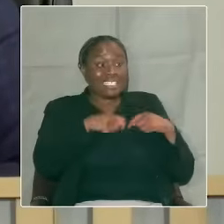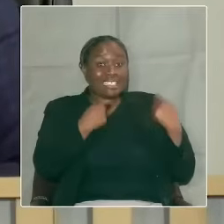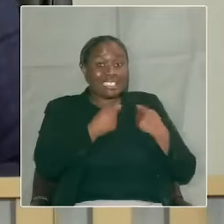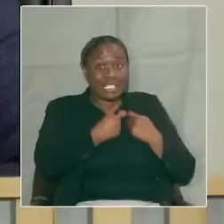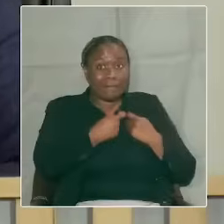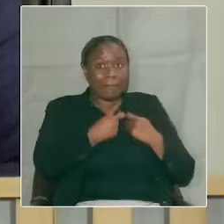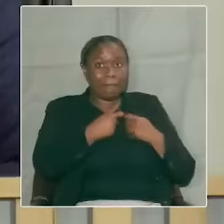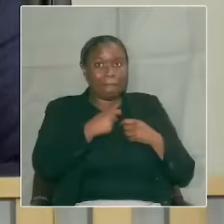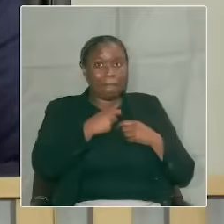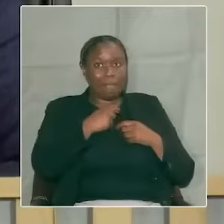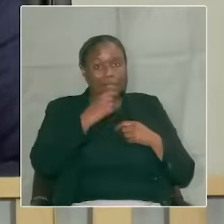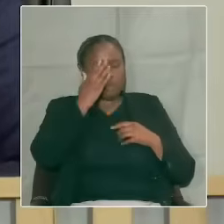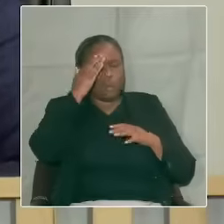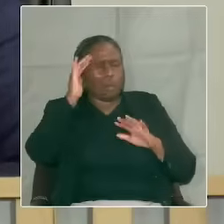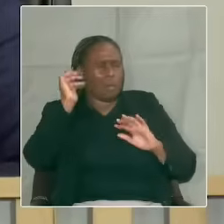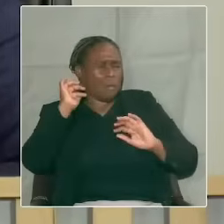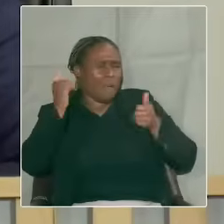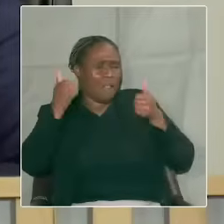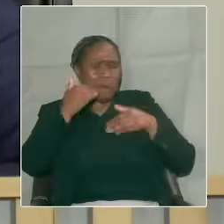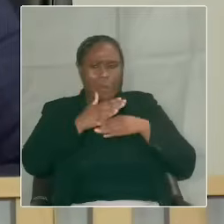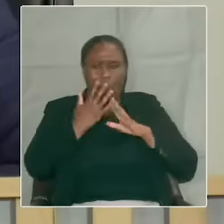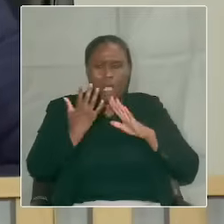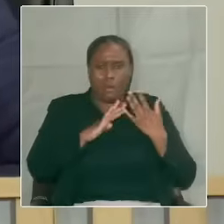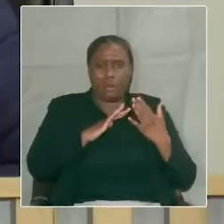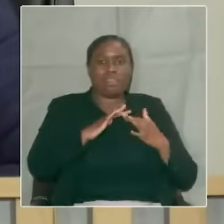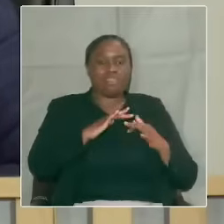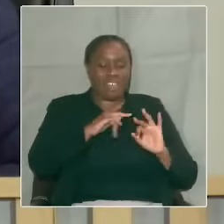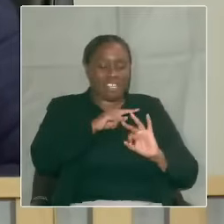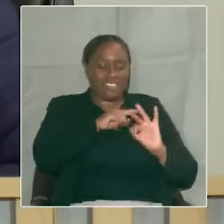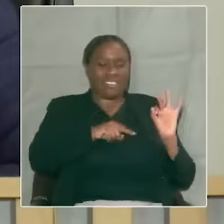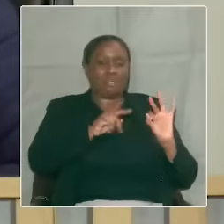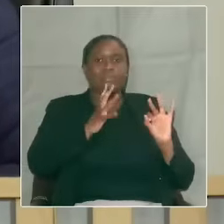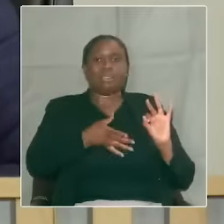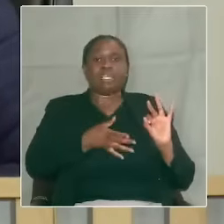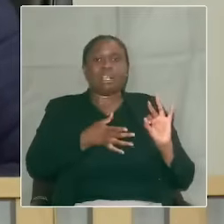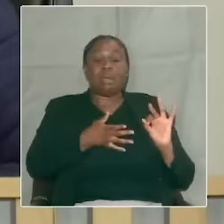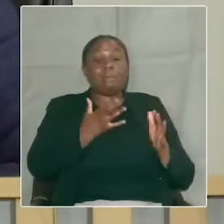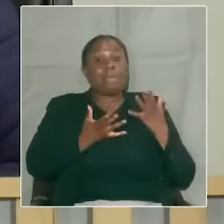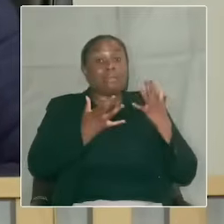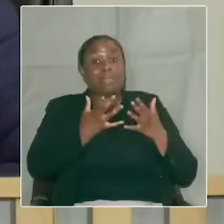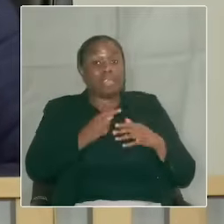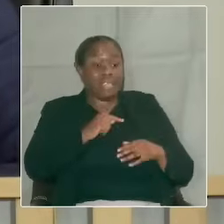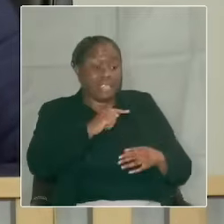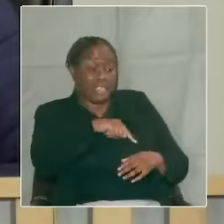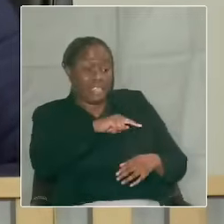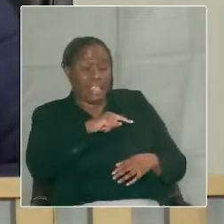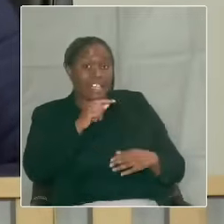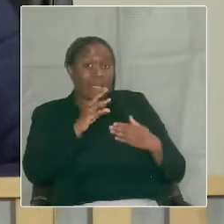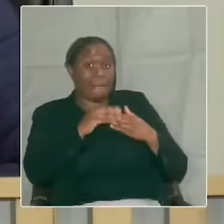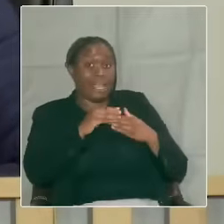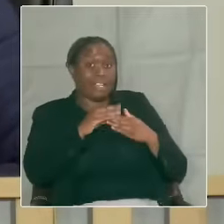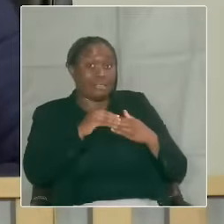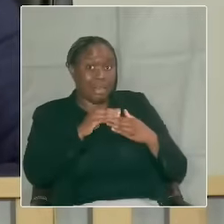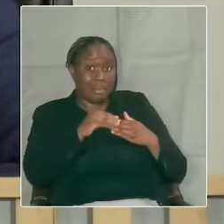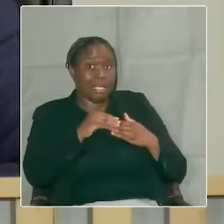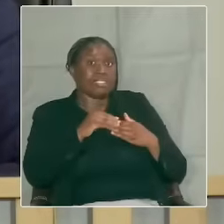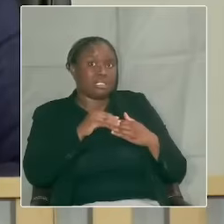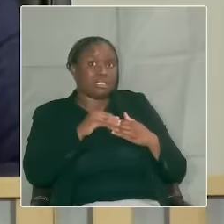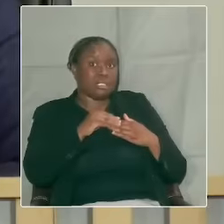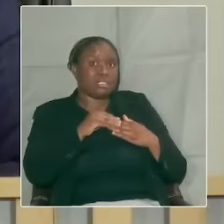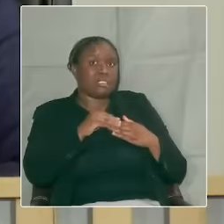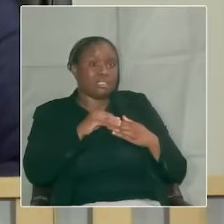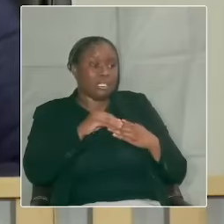those, unless you go to the junior commanders of the team, which we inquired, and that is not the